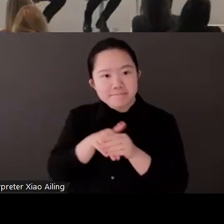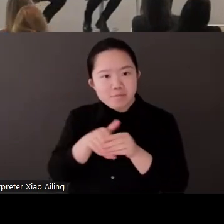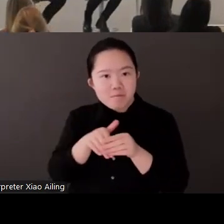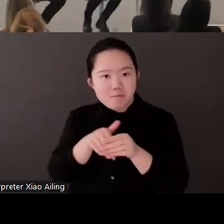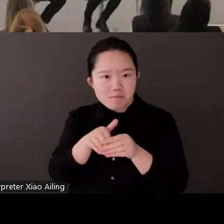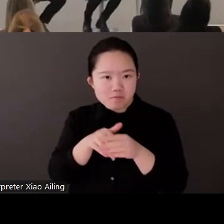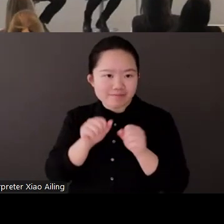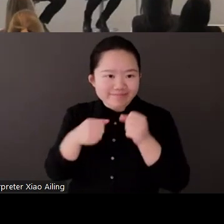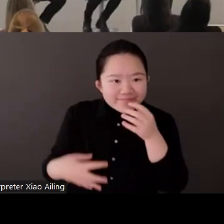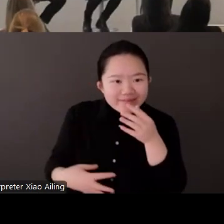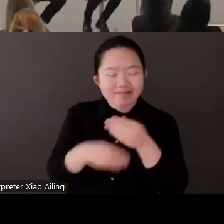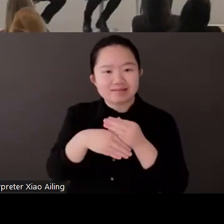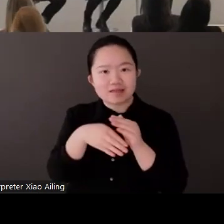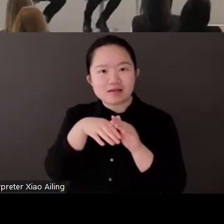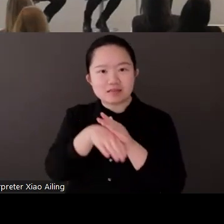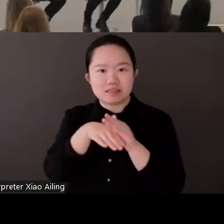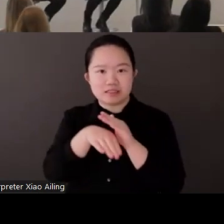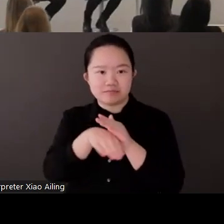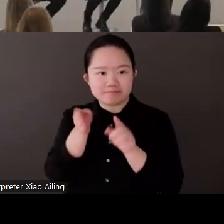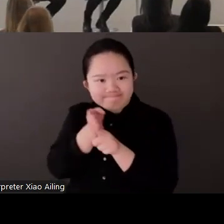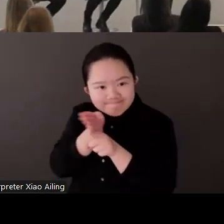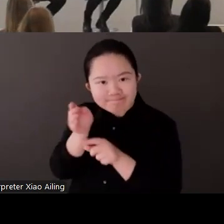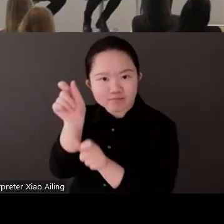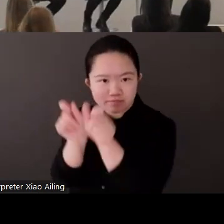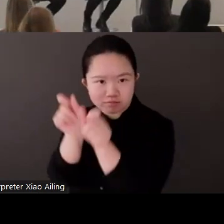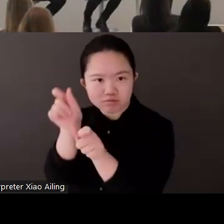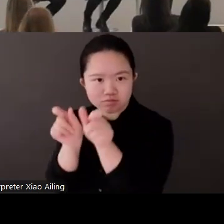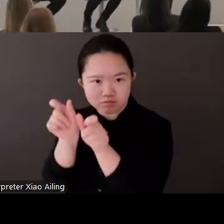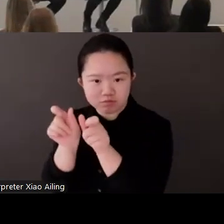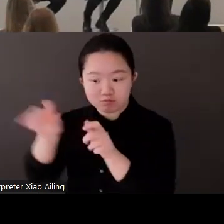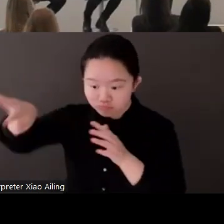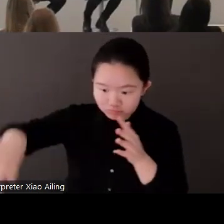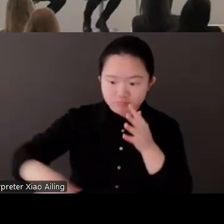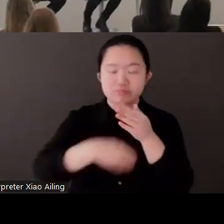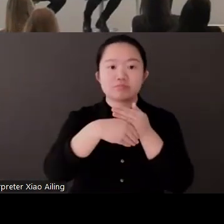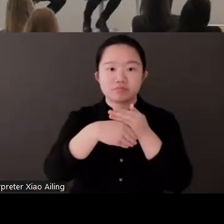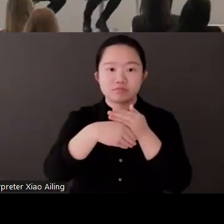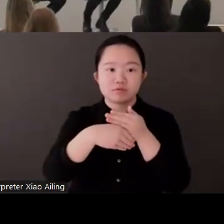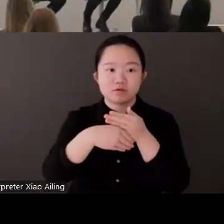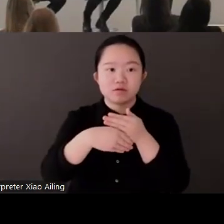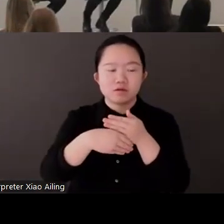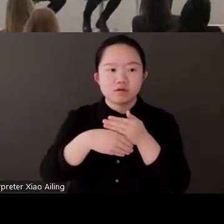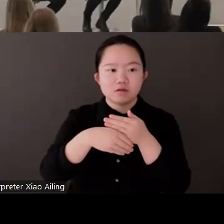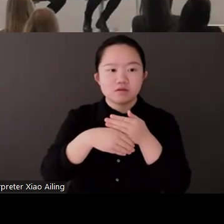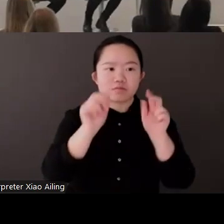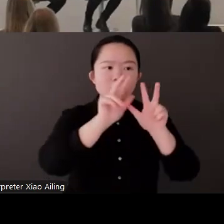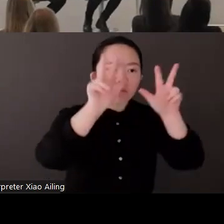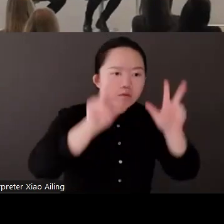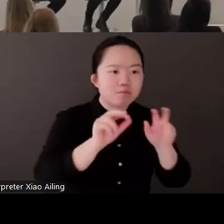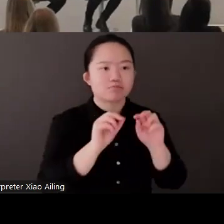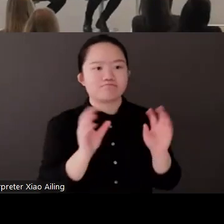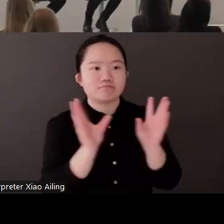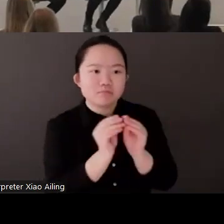team roster. And after that, they will be able to participate in the webinars, take some